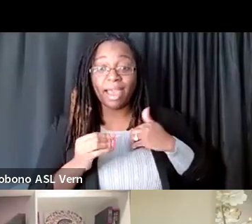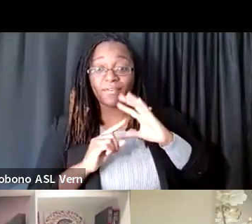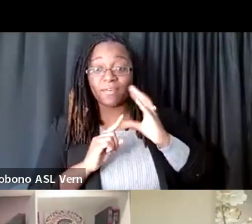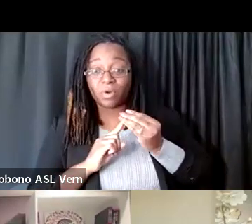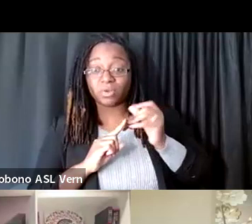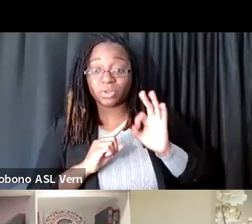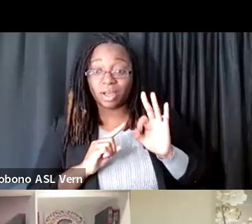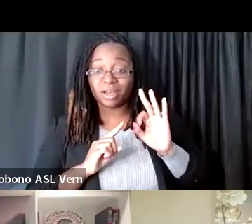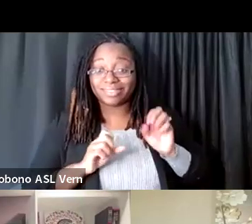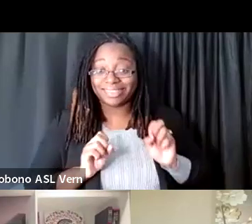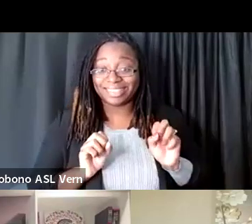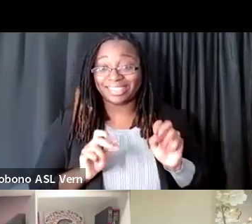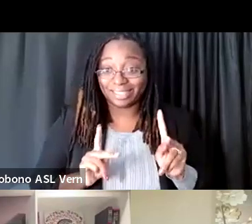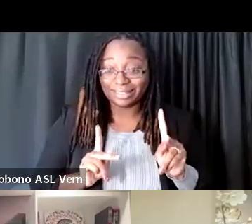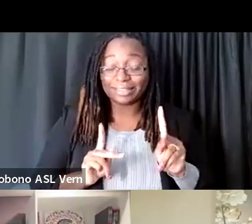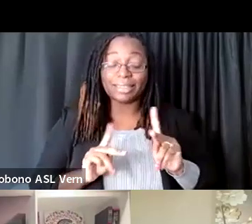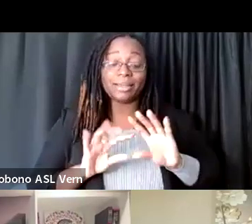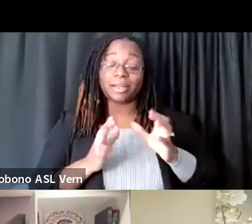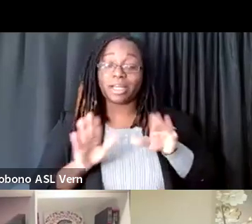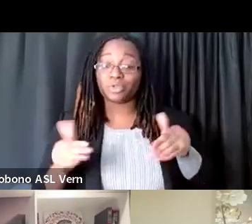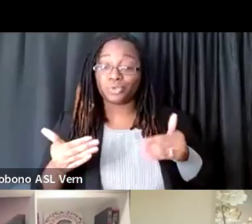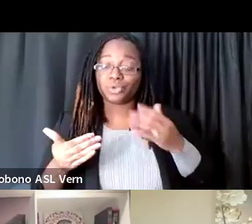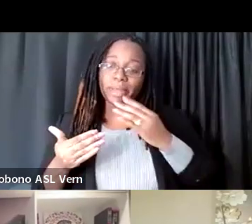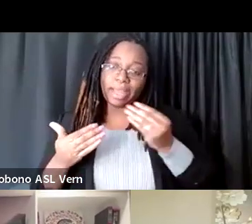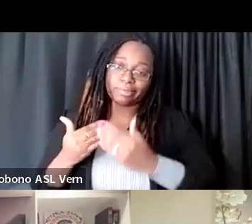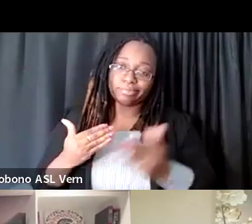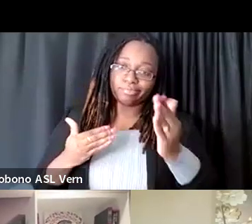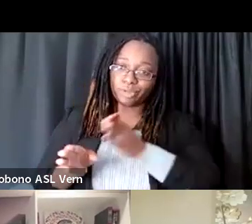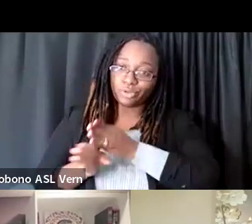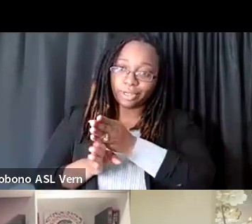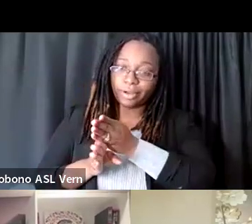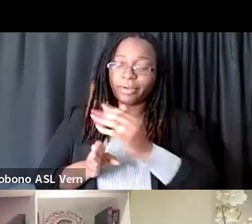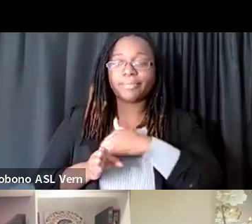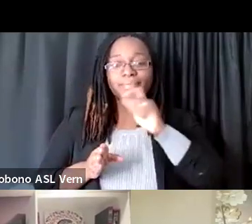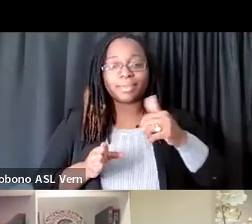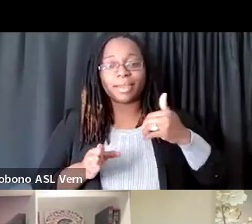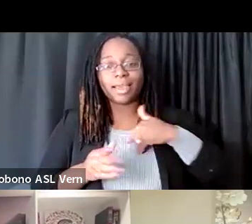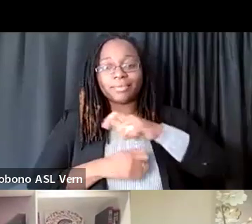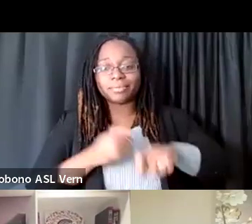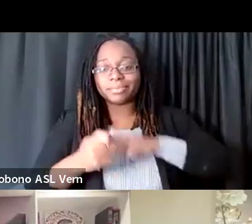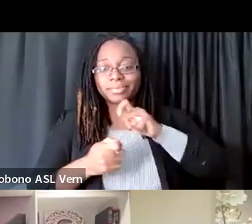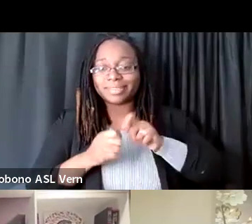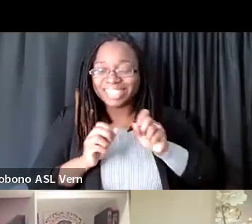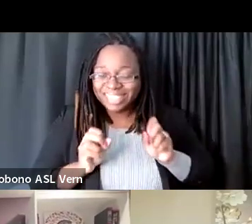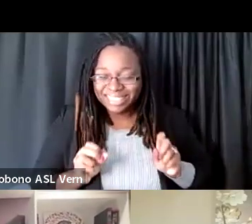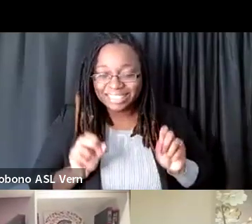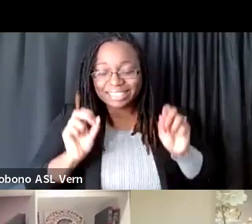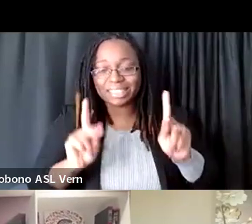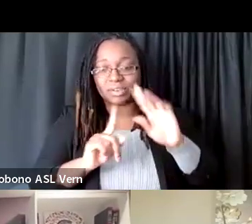classroom and beyond, right? So we really need to create a consent culture. And so that's where I think, you know,